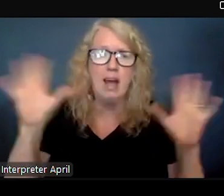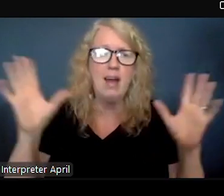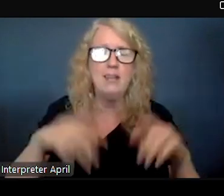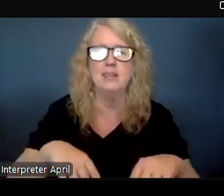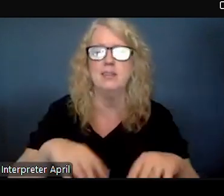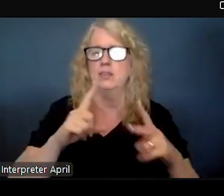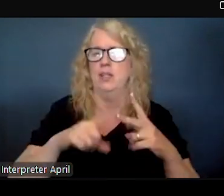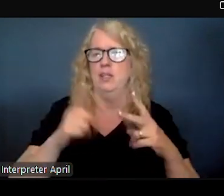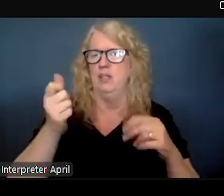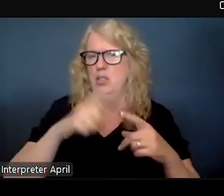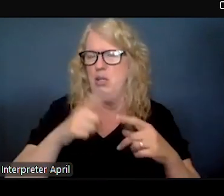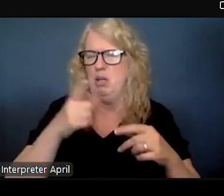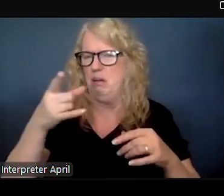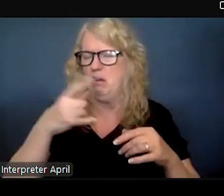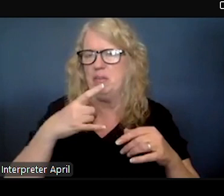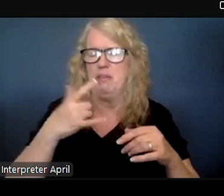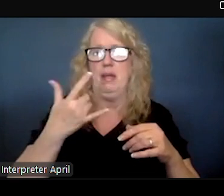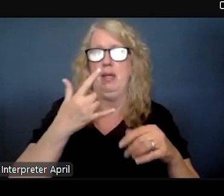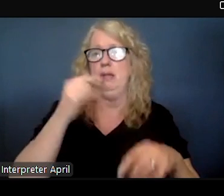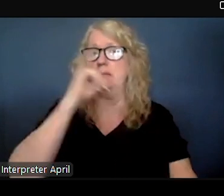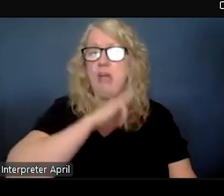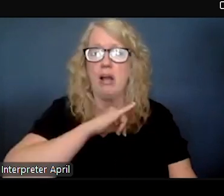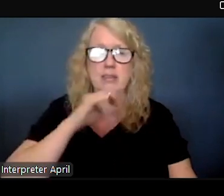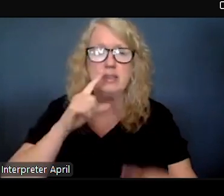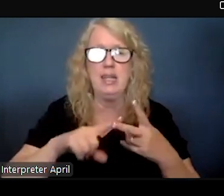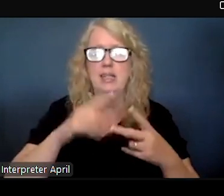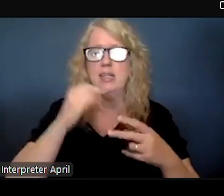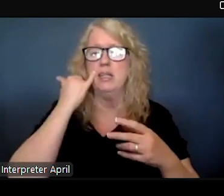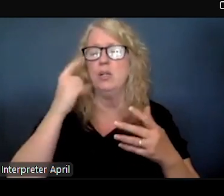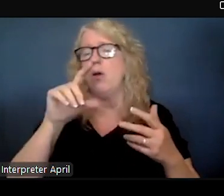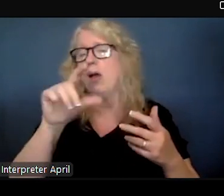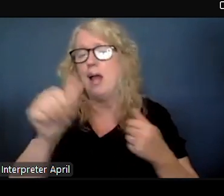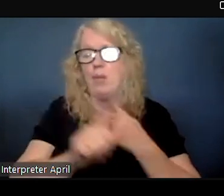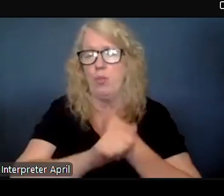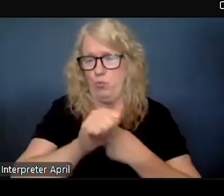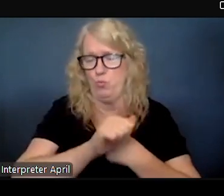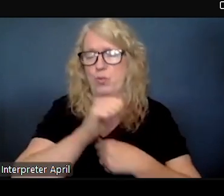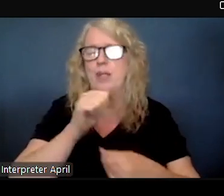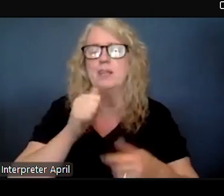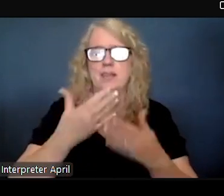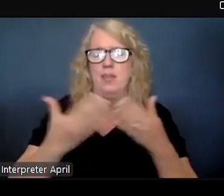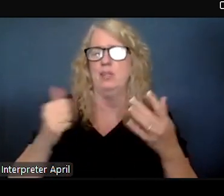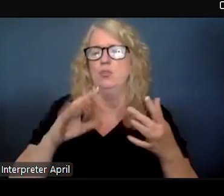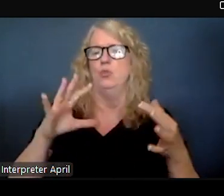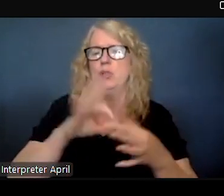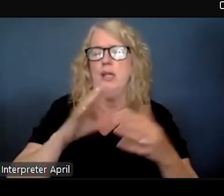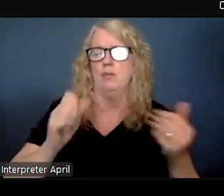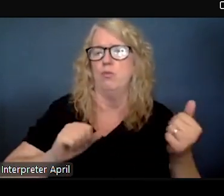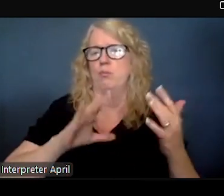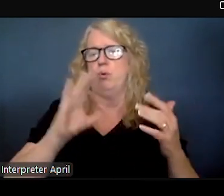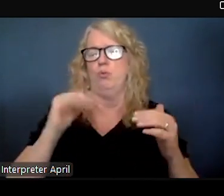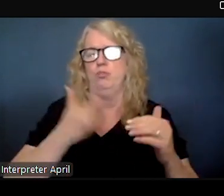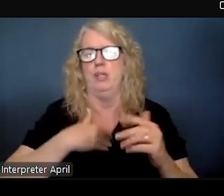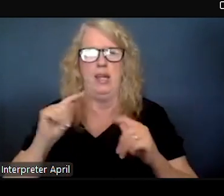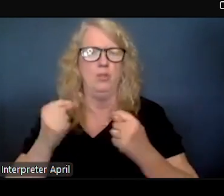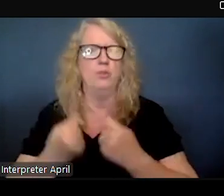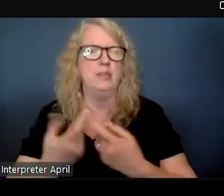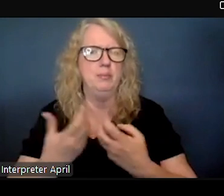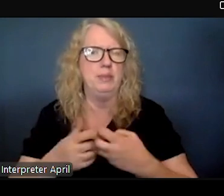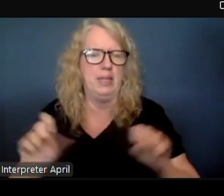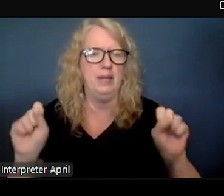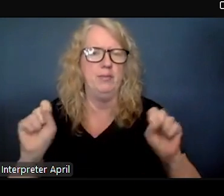are they intoxicated, or is there some other risk factors connected to our approach and our team safety because of